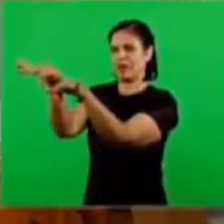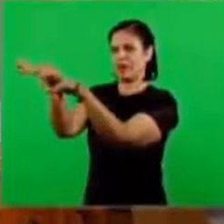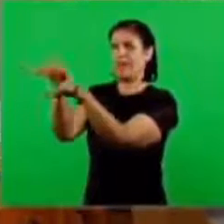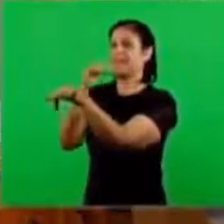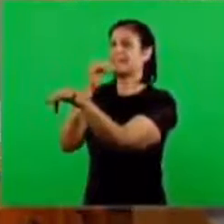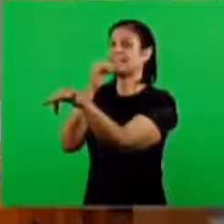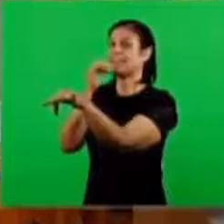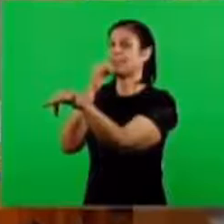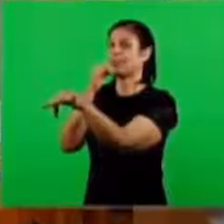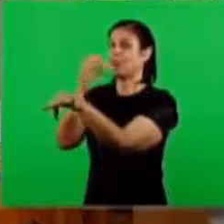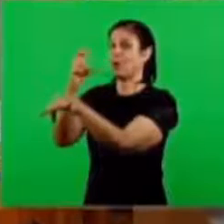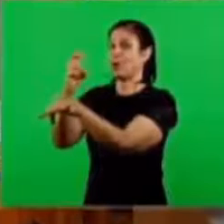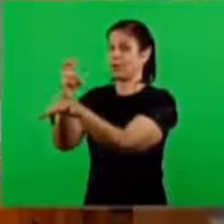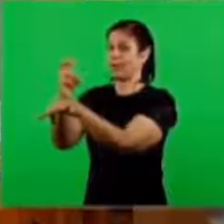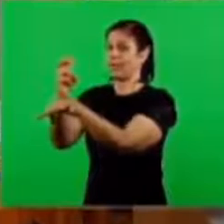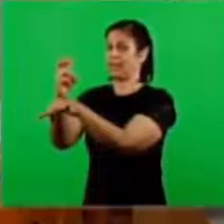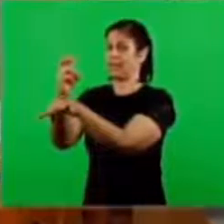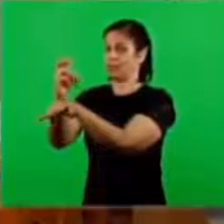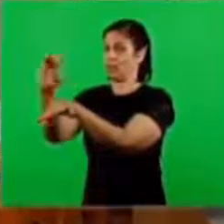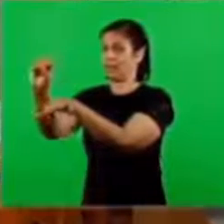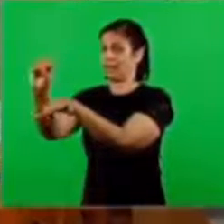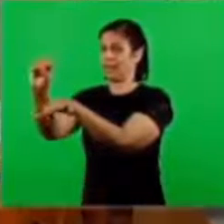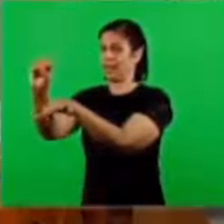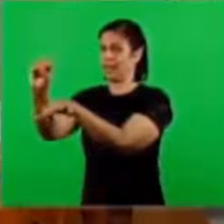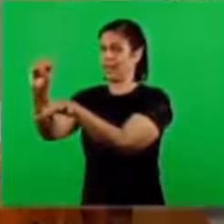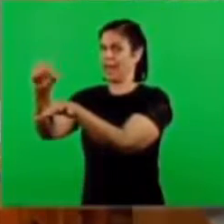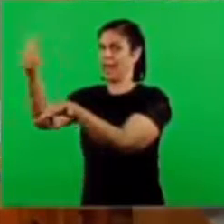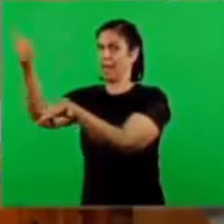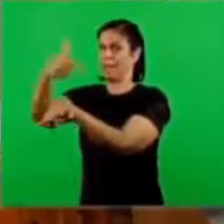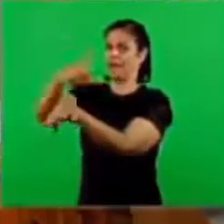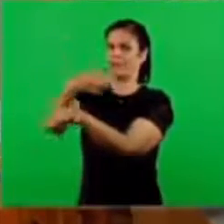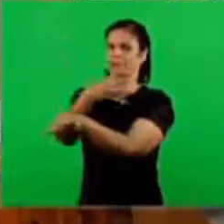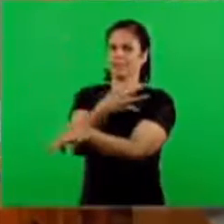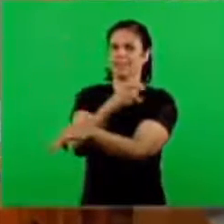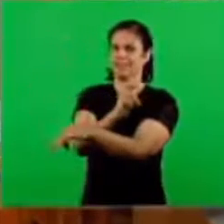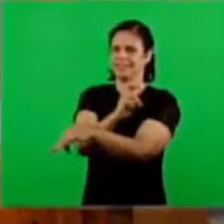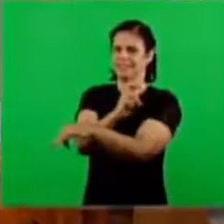So the three greatest numbers are found here.